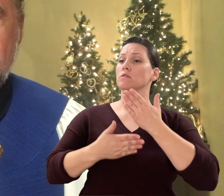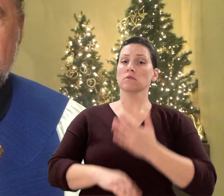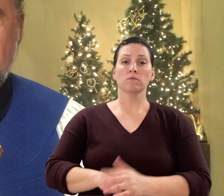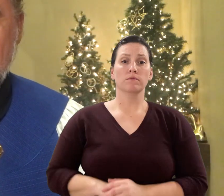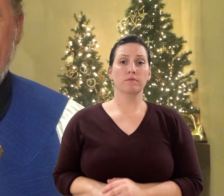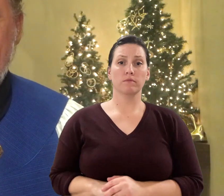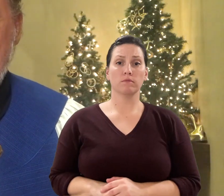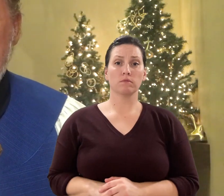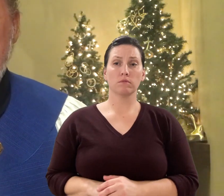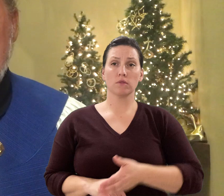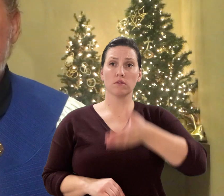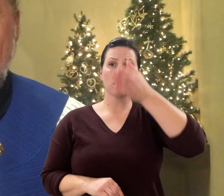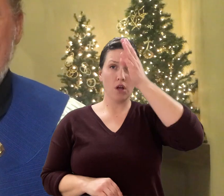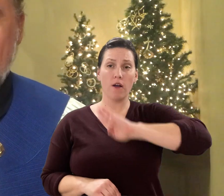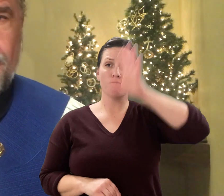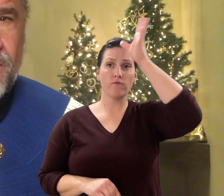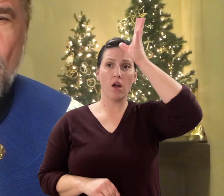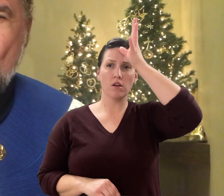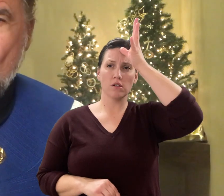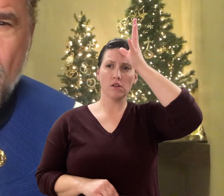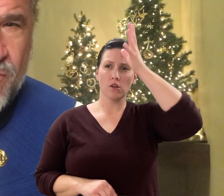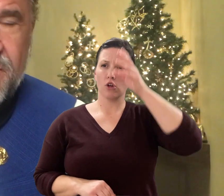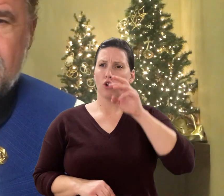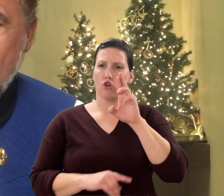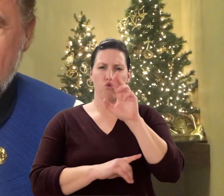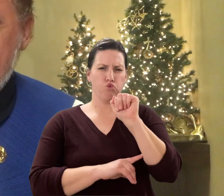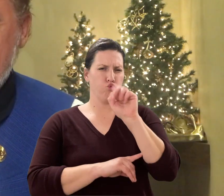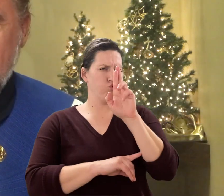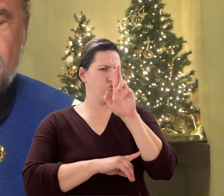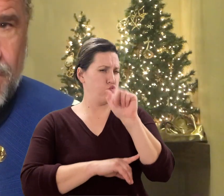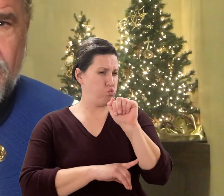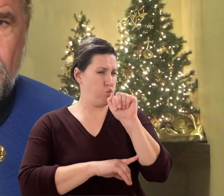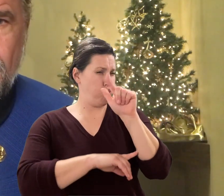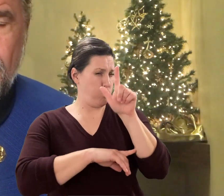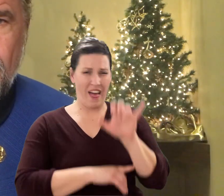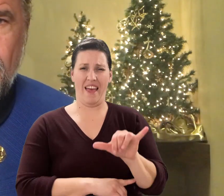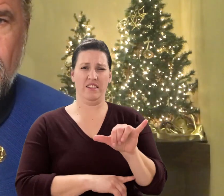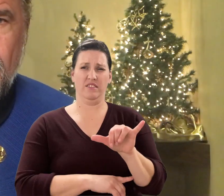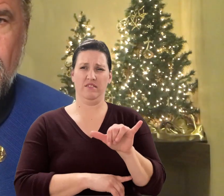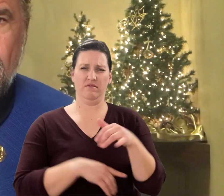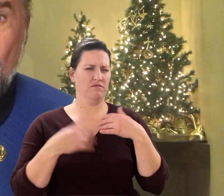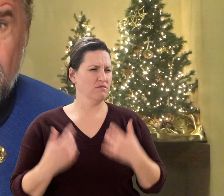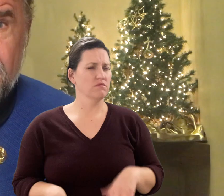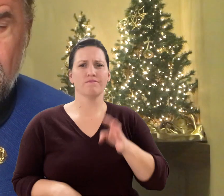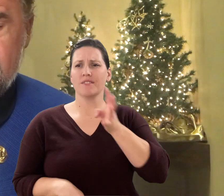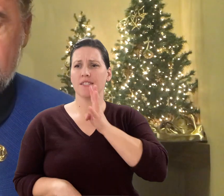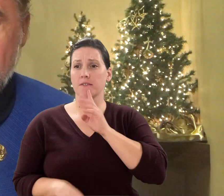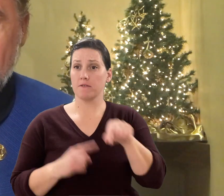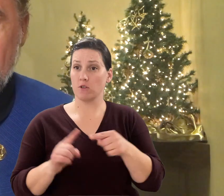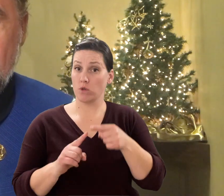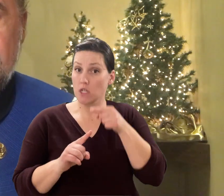pleased." God the Father rarely speaks in Scripture, but when he